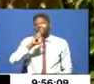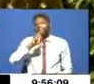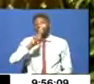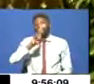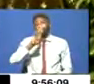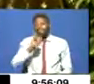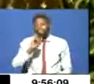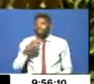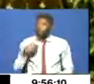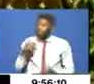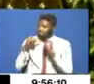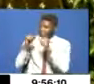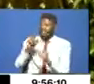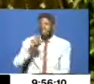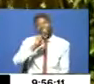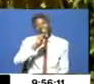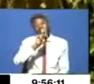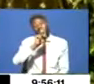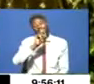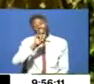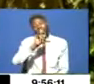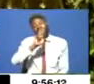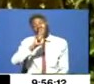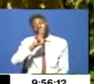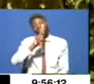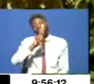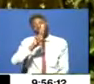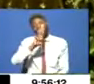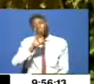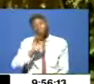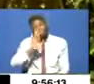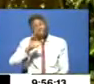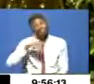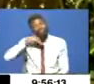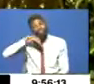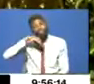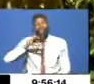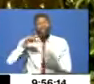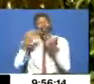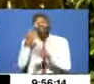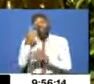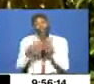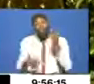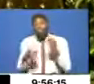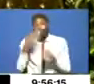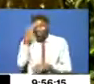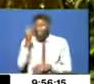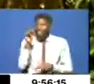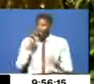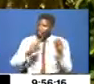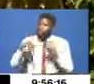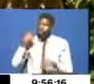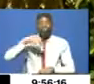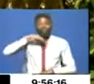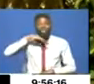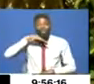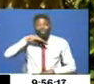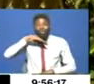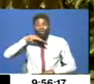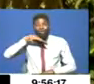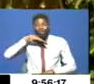Kirubi, is this your dog or what is this? Because the people who bring dogs to me, they're not